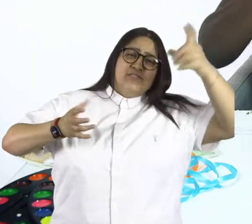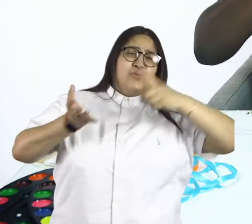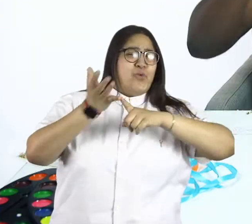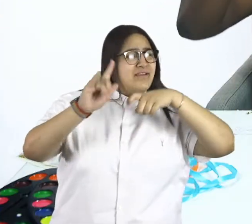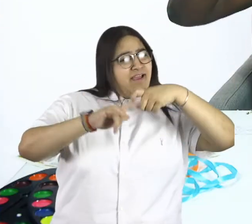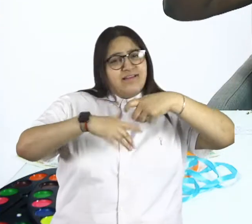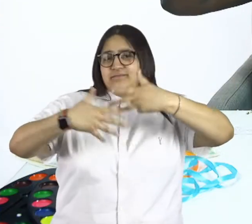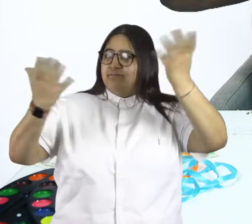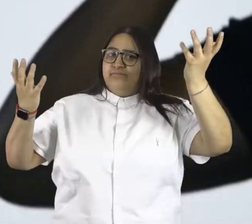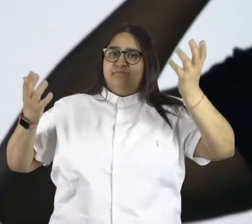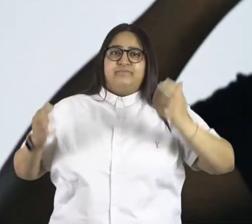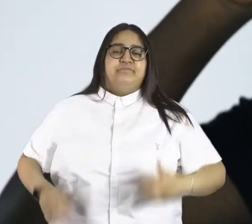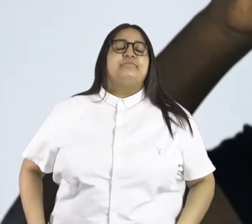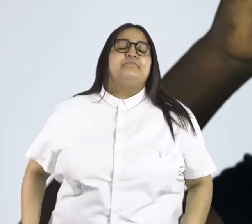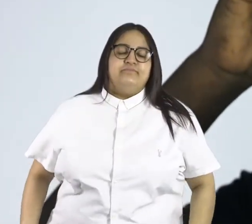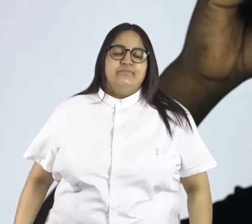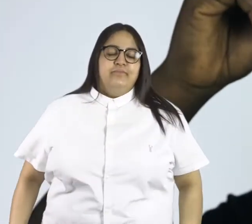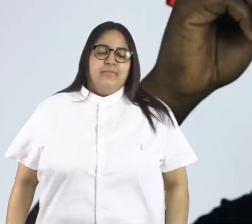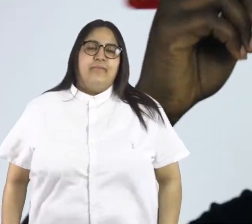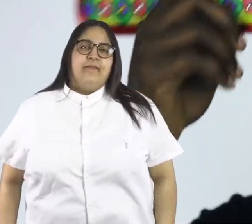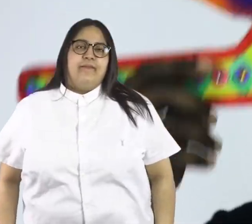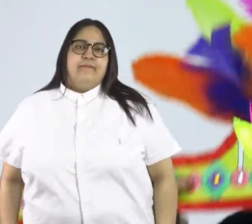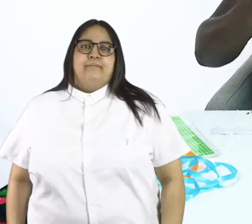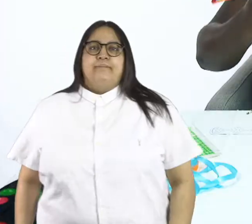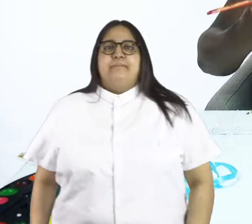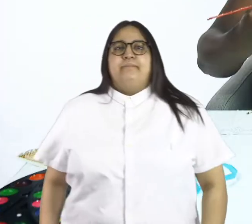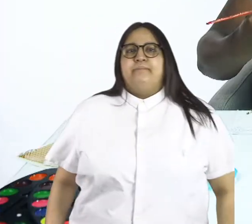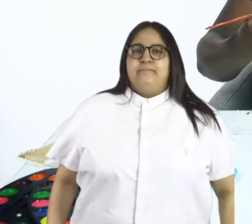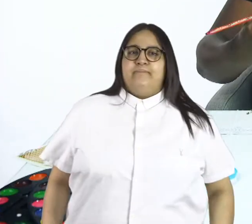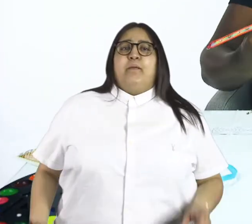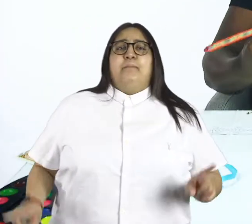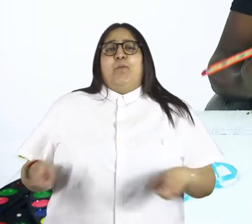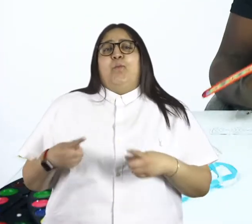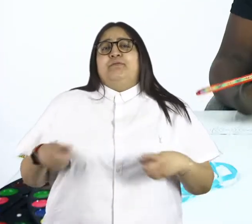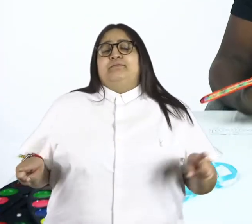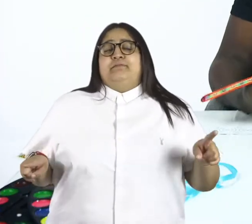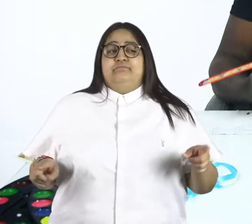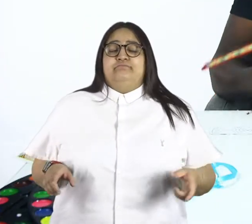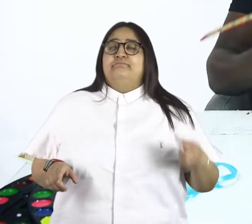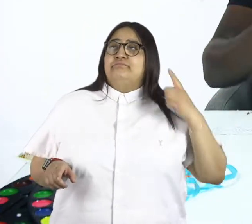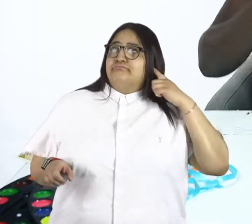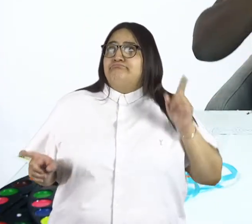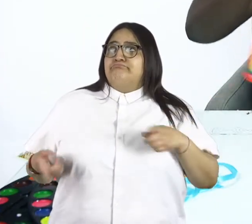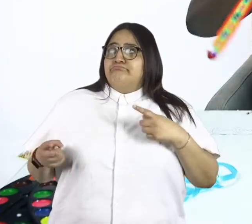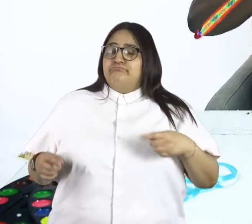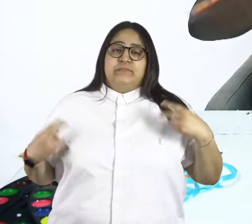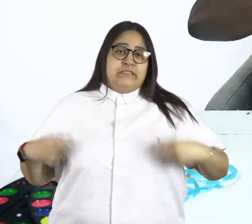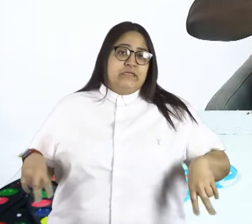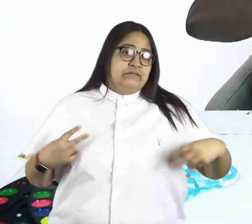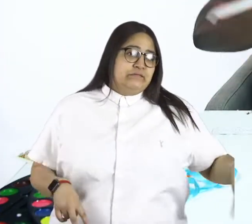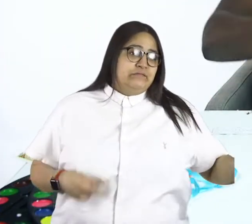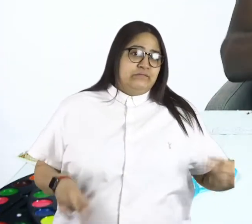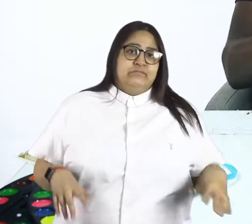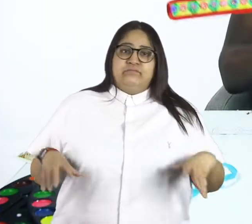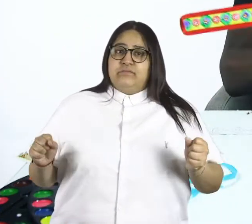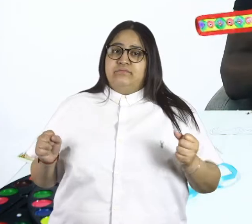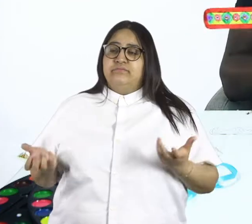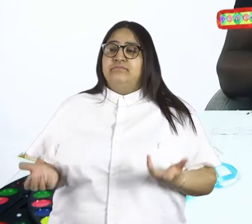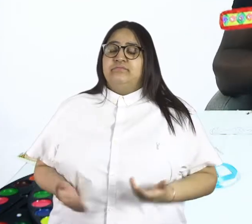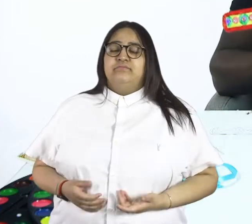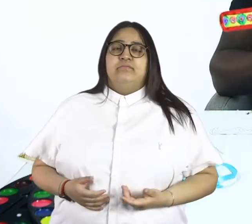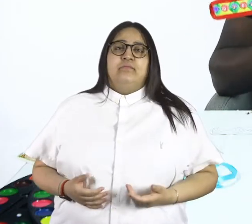Headpieces literally just go on your head like this, play some music and you go running and dancing around. So this is what we'll be working on today.